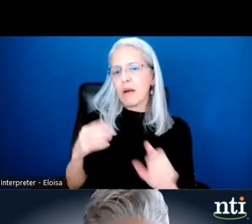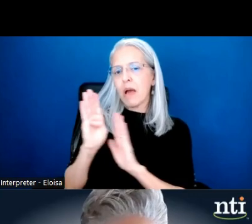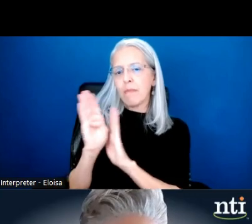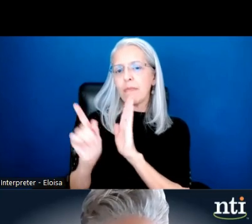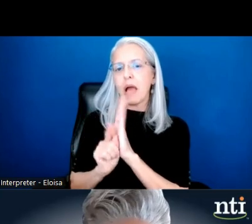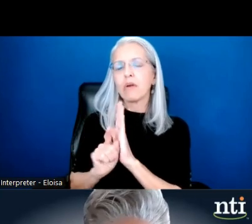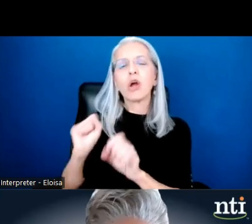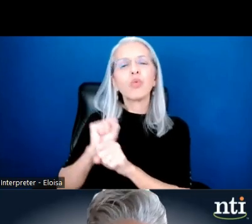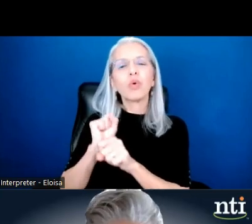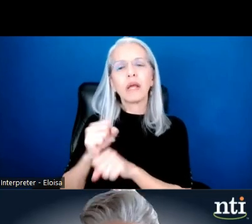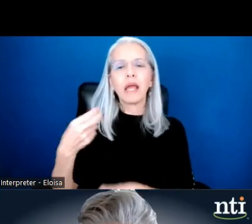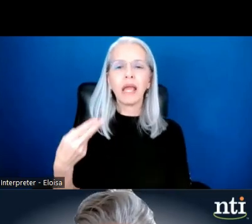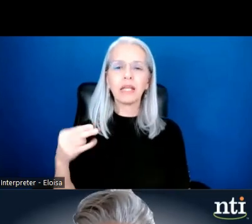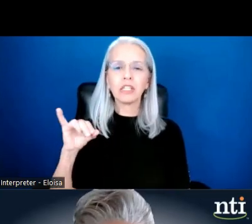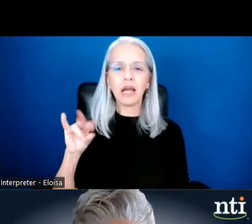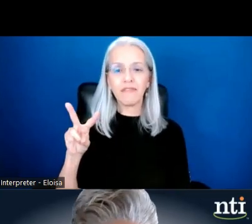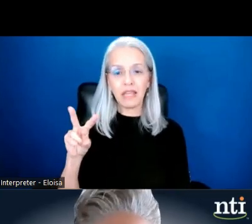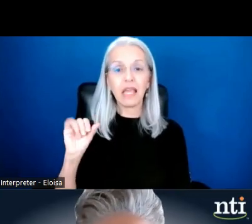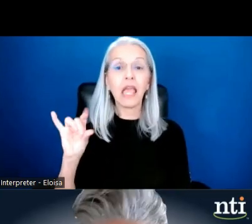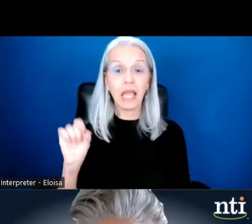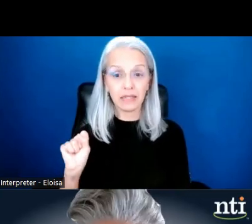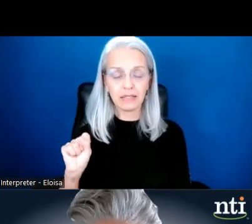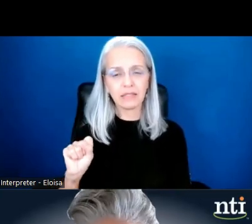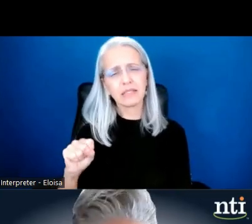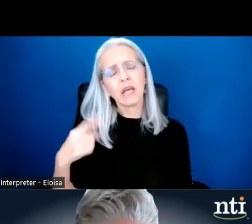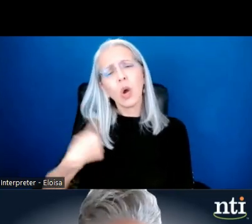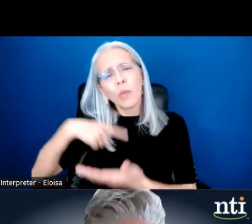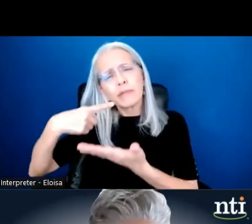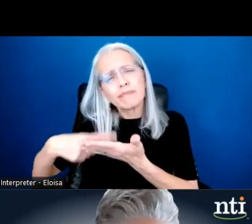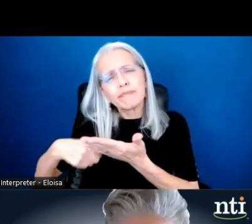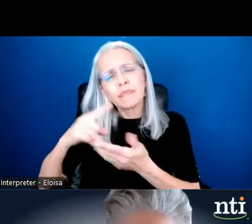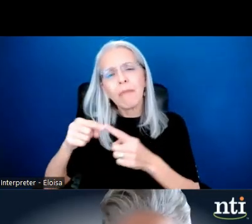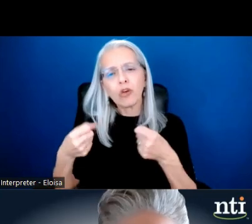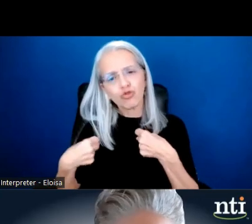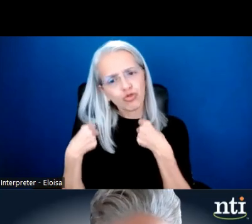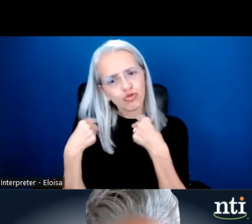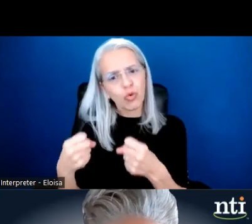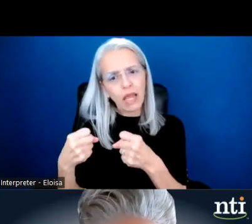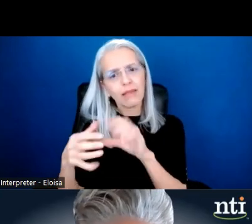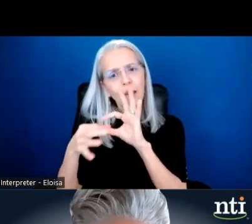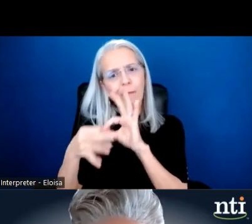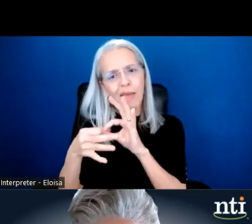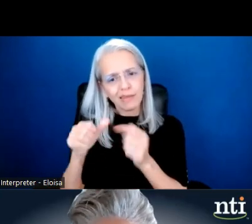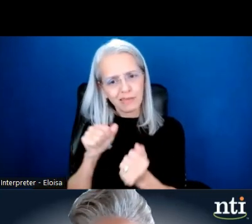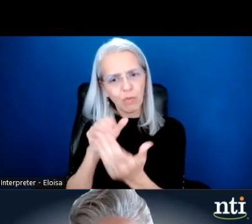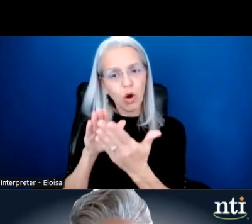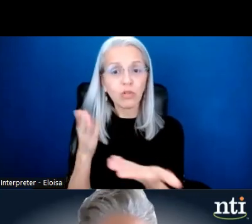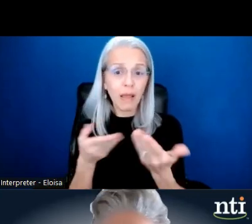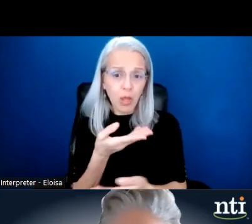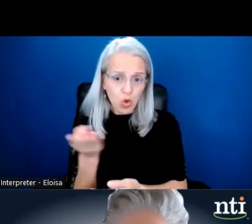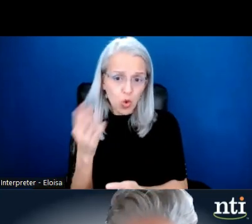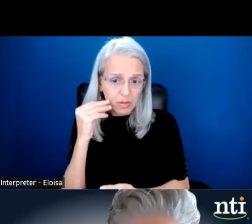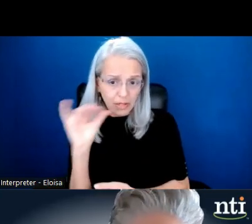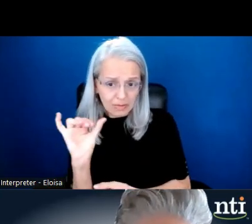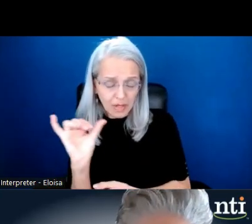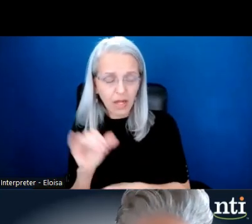working in HIV/AIDS, and we talk a lot about the strength-based approach, and probably in your work you do that as well. And we